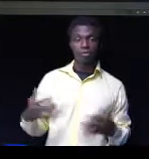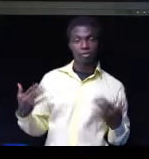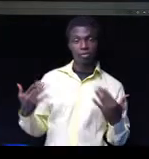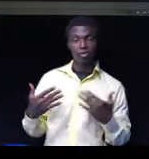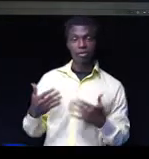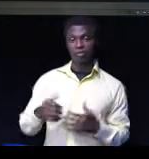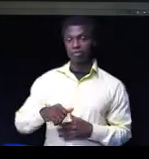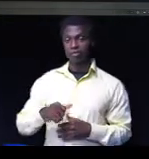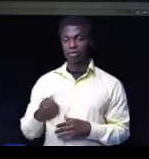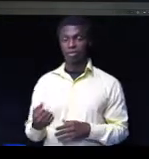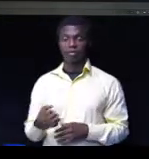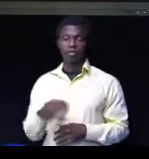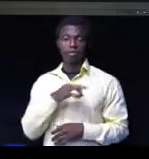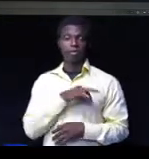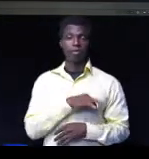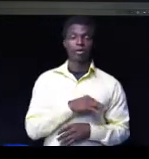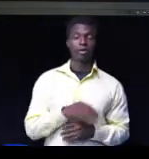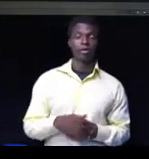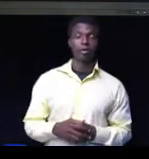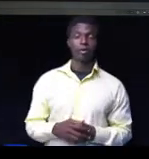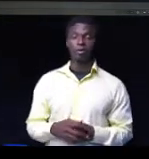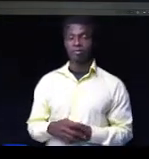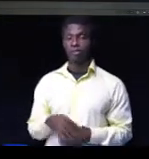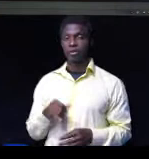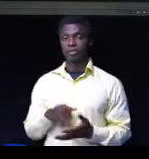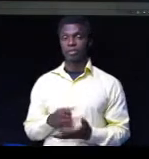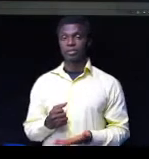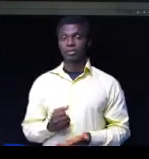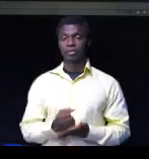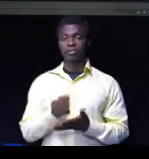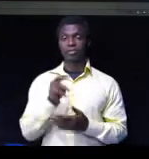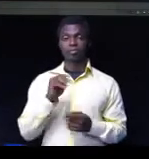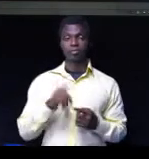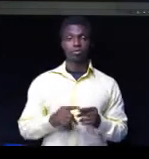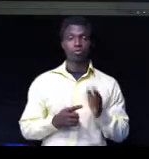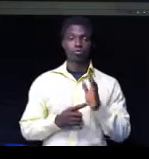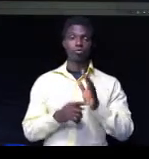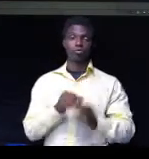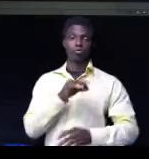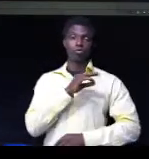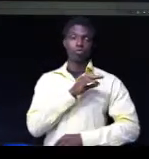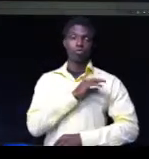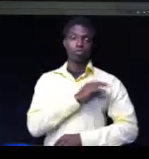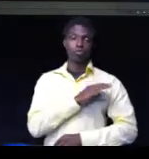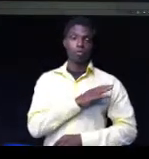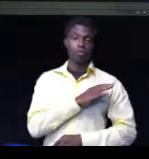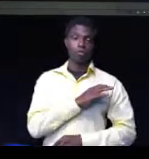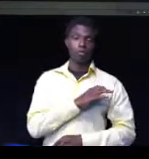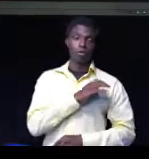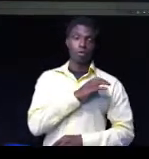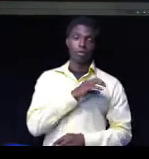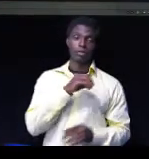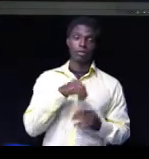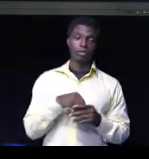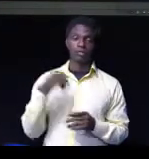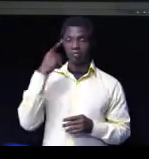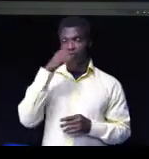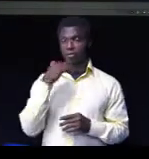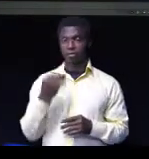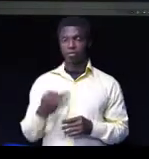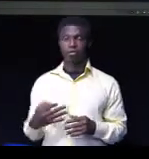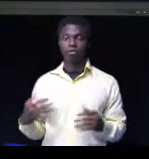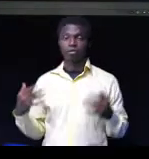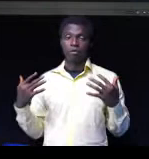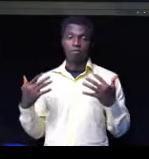How to overcome their fears. That's another benefit aside from physical one. It helps them to show courage in the face of